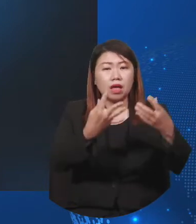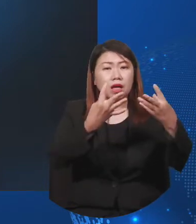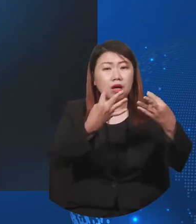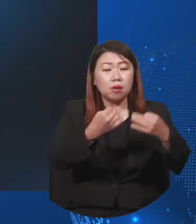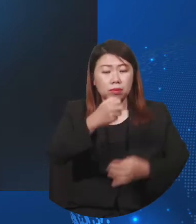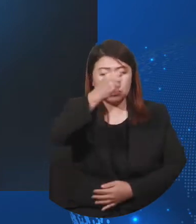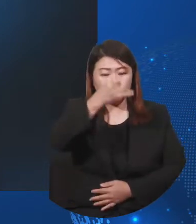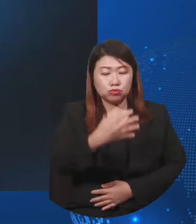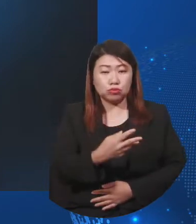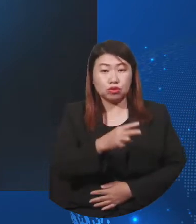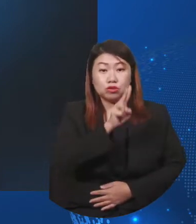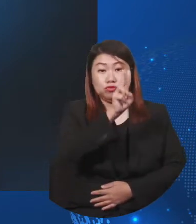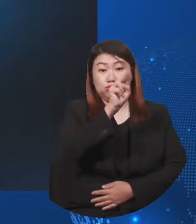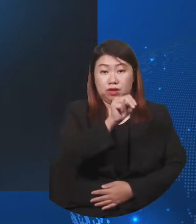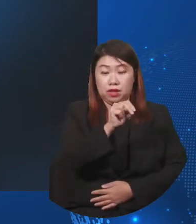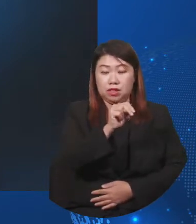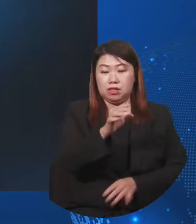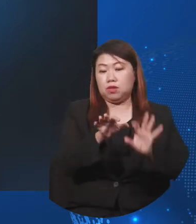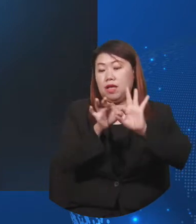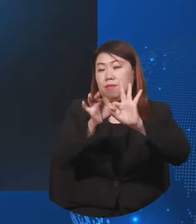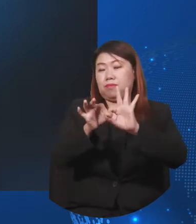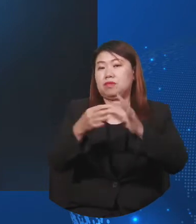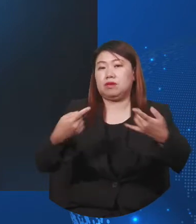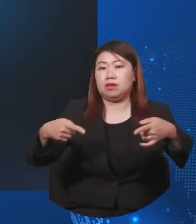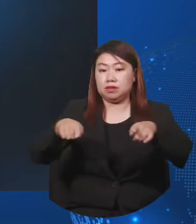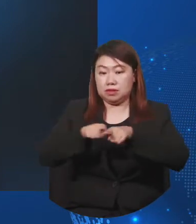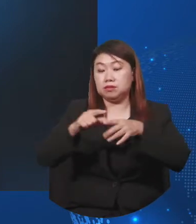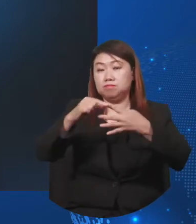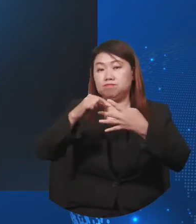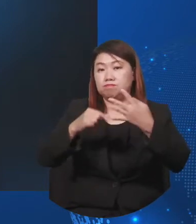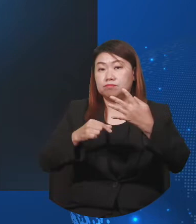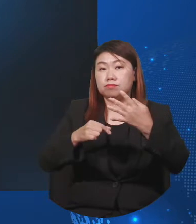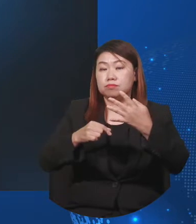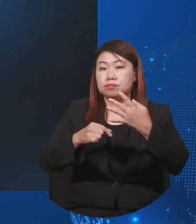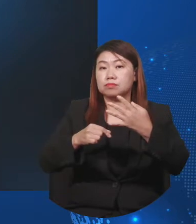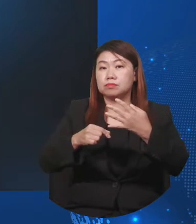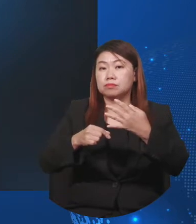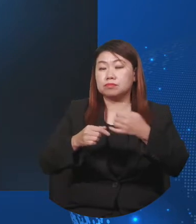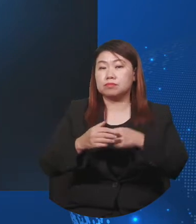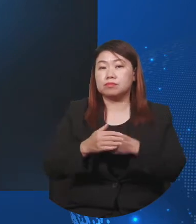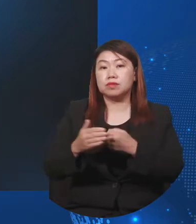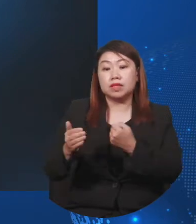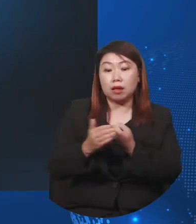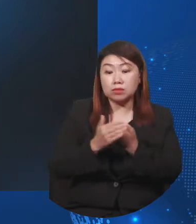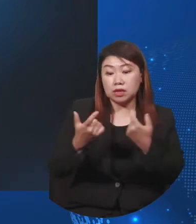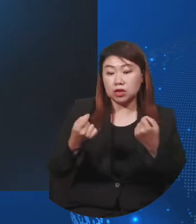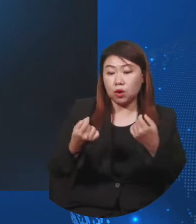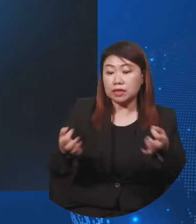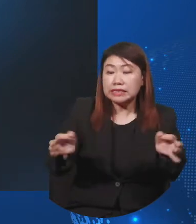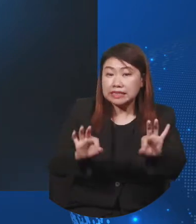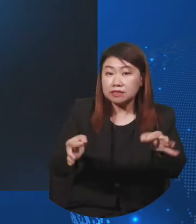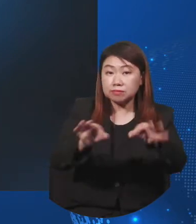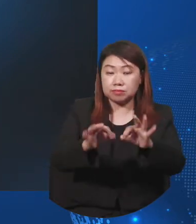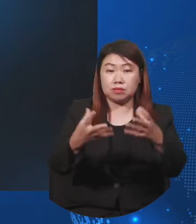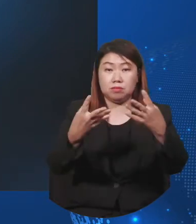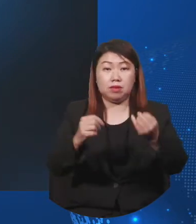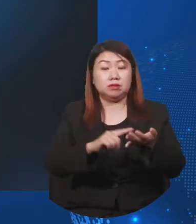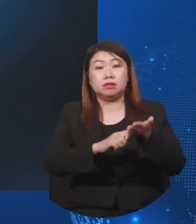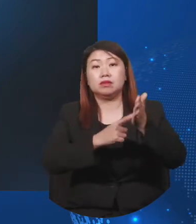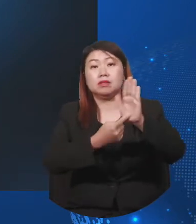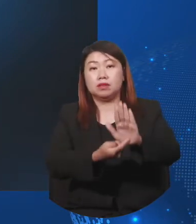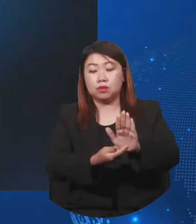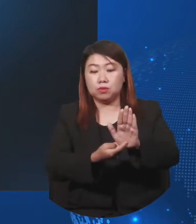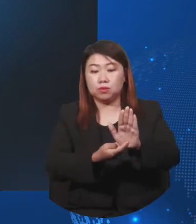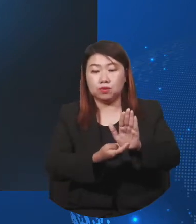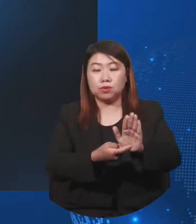agencies as well. So we can find more of such funds mushrooming in the countries not managed by the UN system or